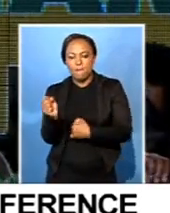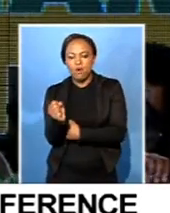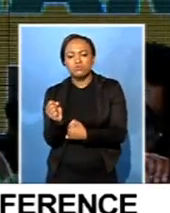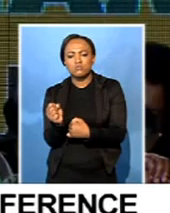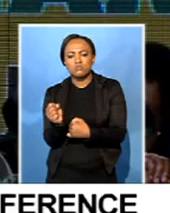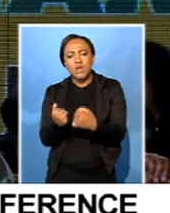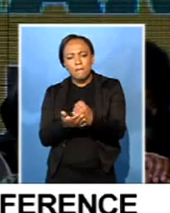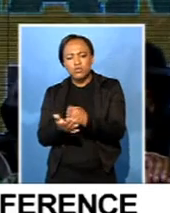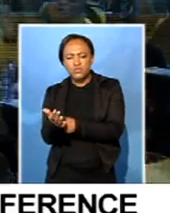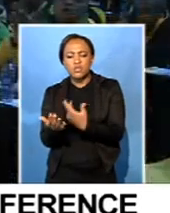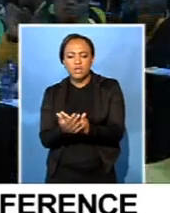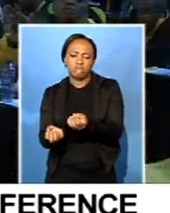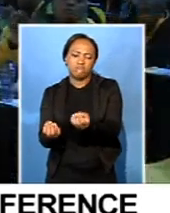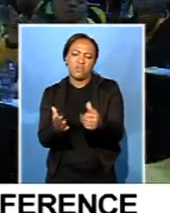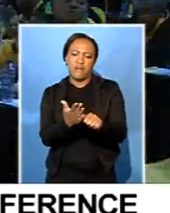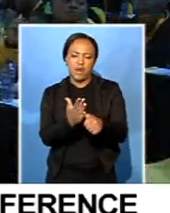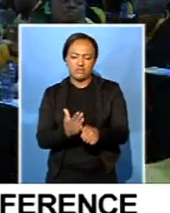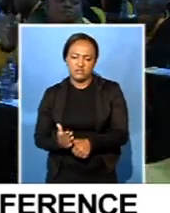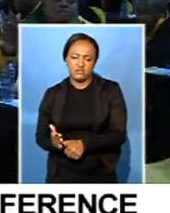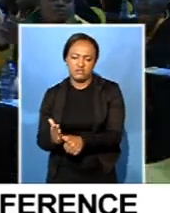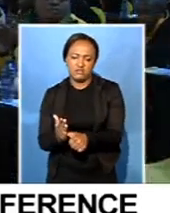social grants.